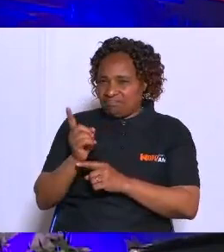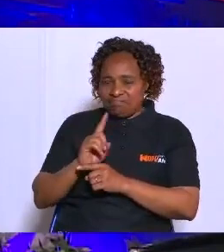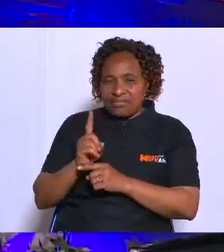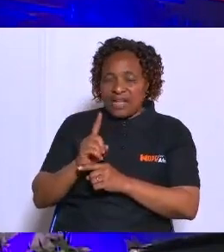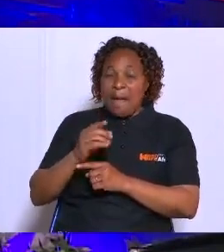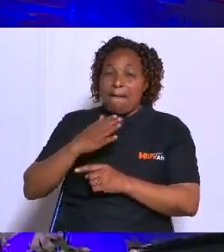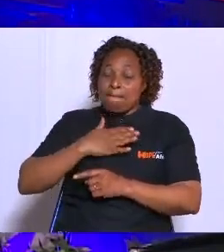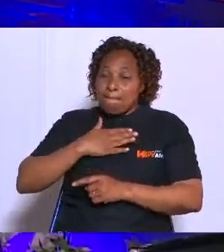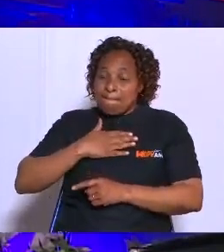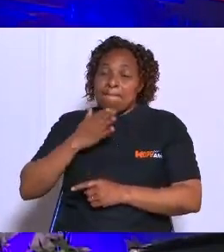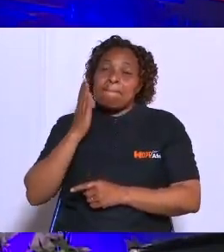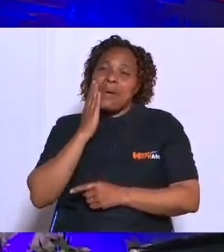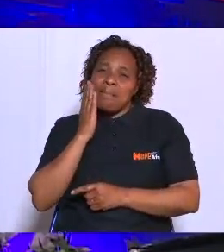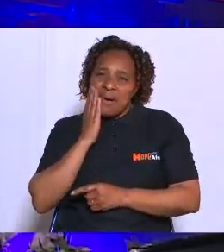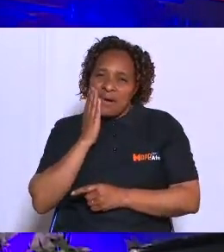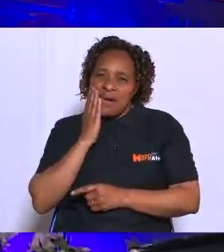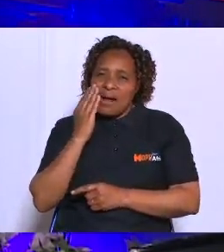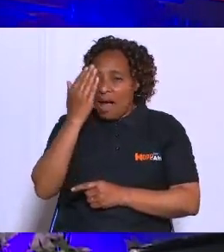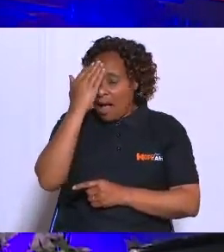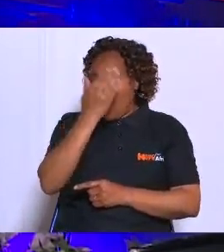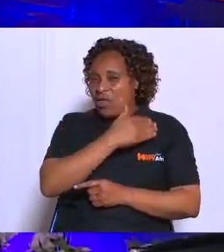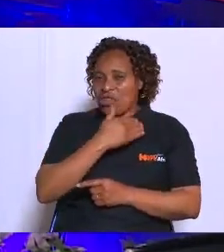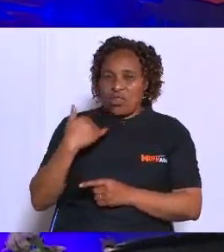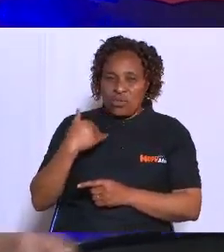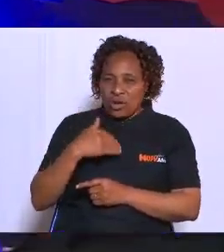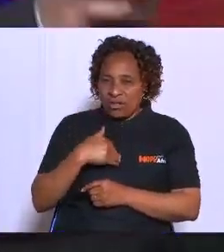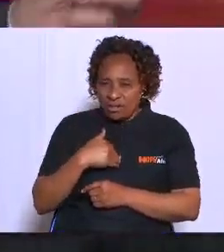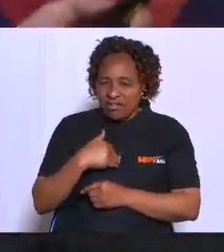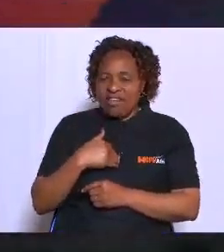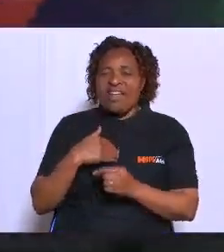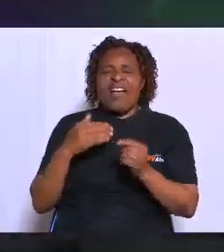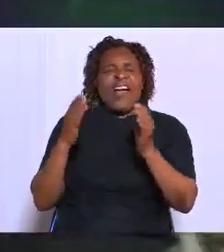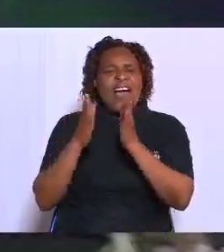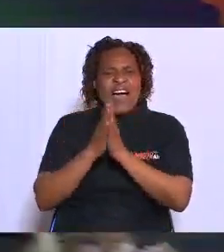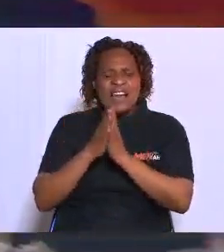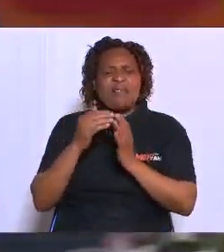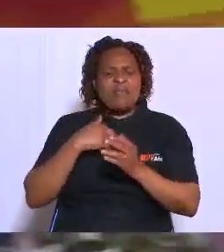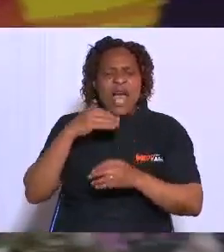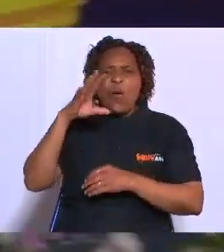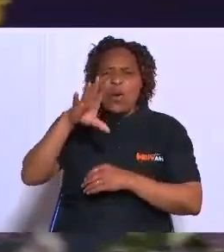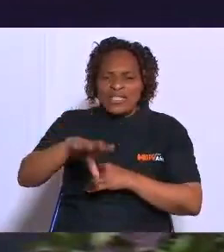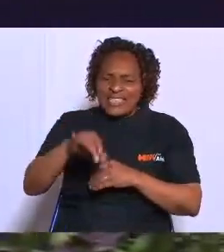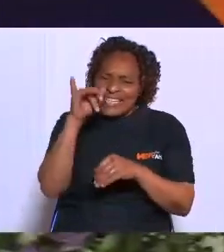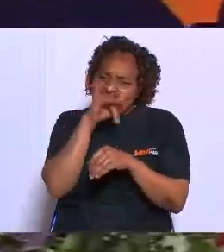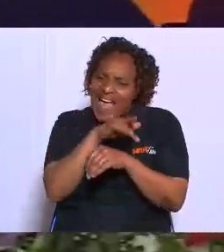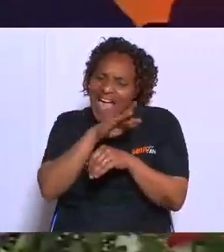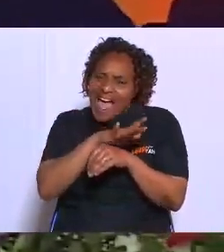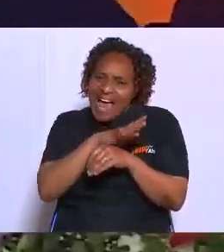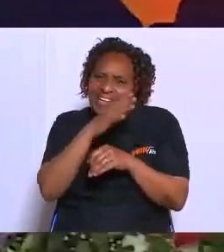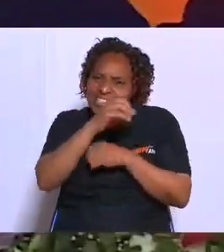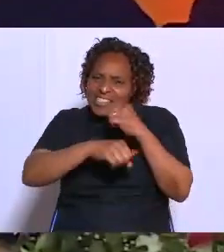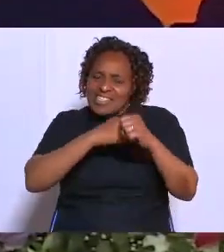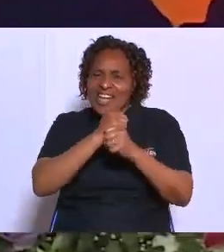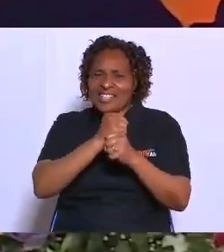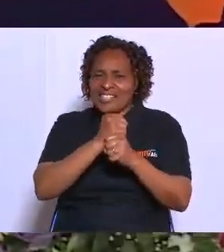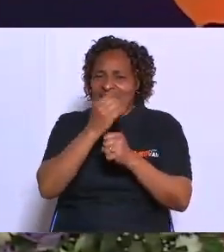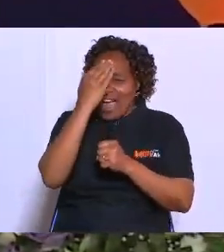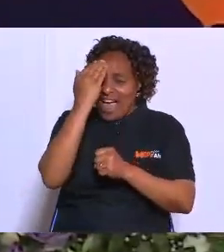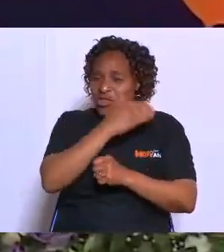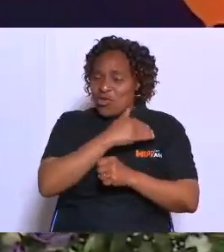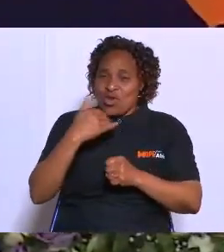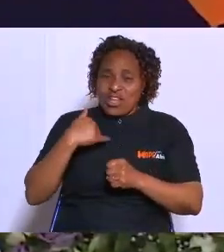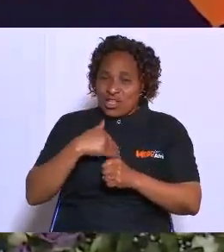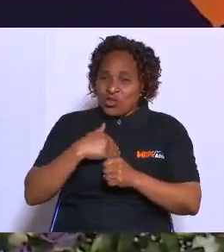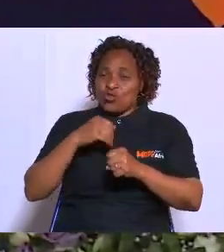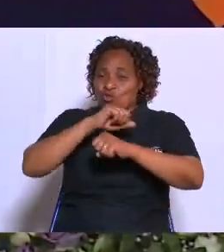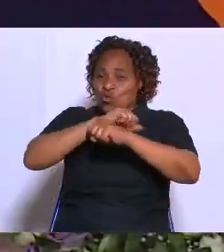my mother was a Catholic and I was taken at an early age went to Catholic schools for